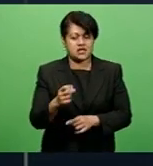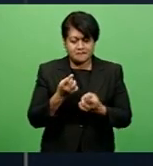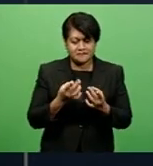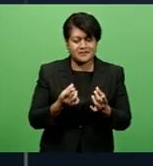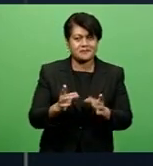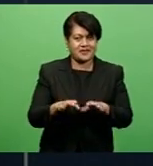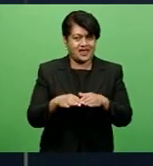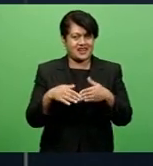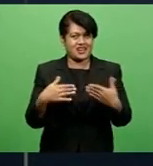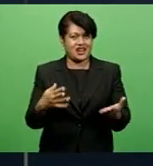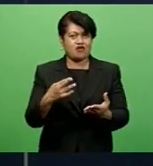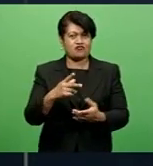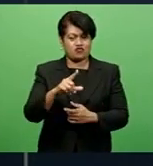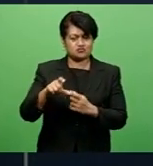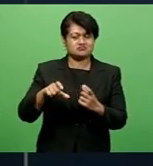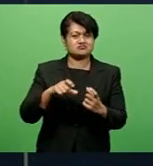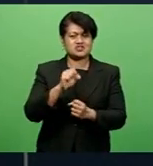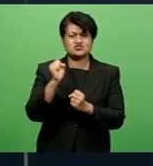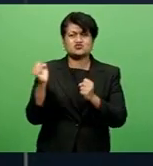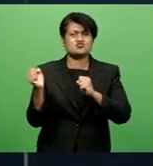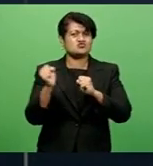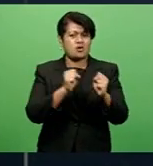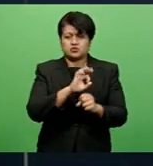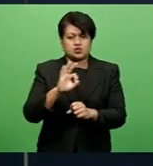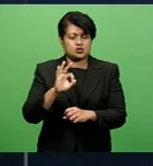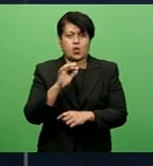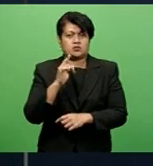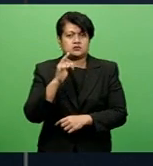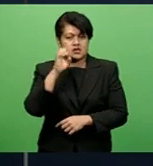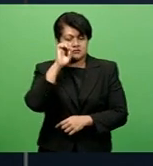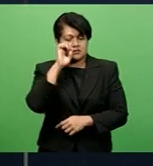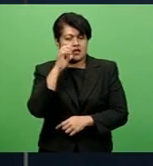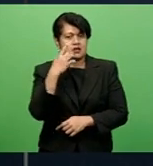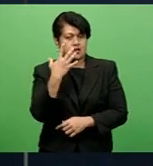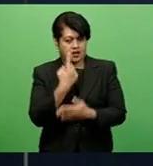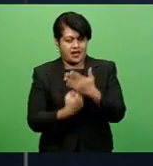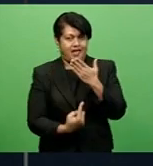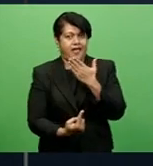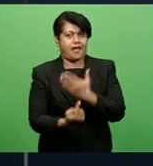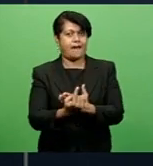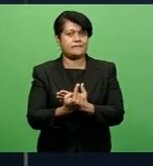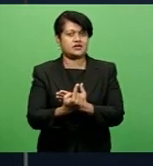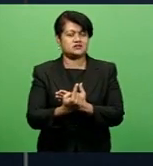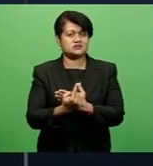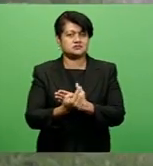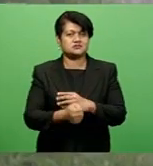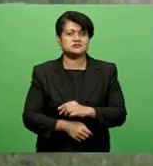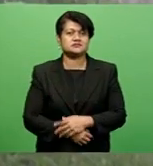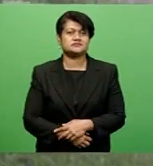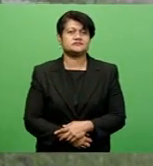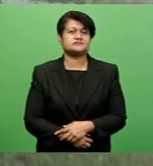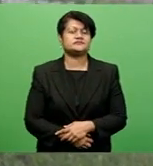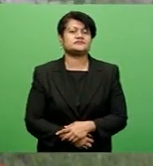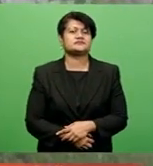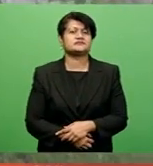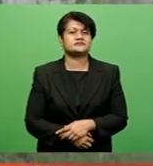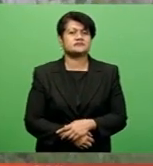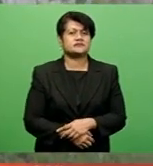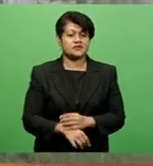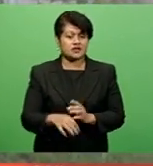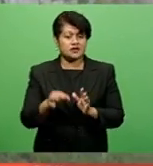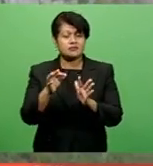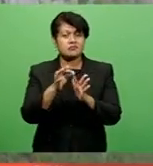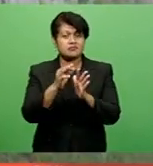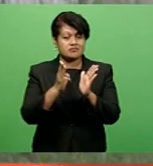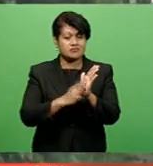previous years. It's the storms we don't expect that can strike the hardest. Kritika Kumar reports. The Prime Minister